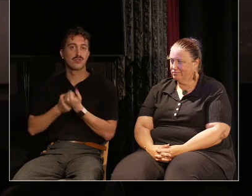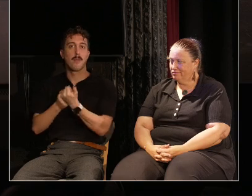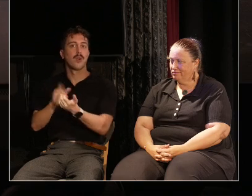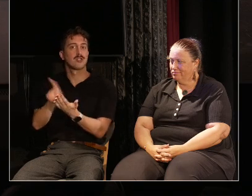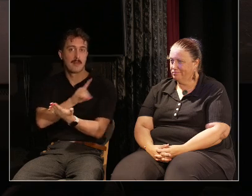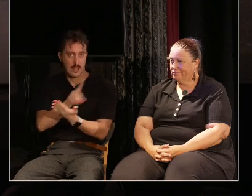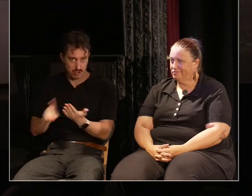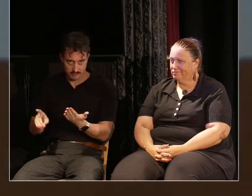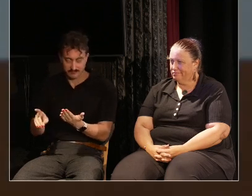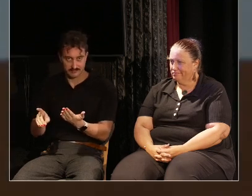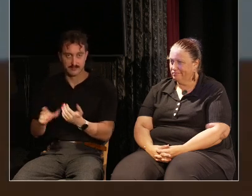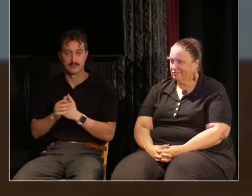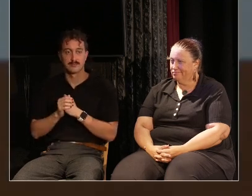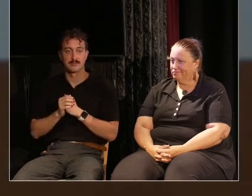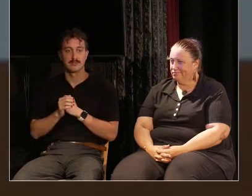There's a